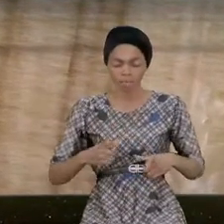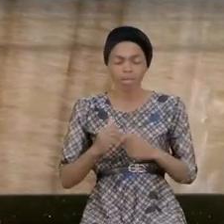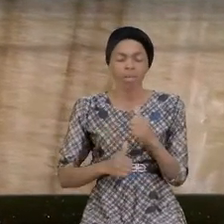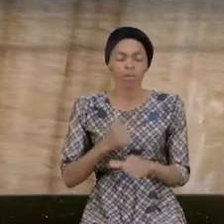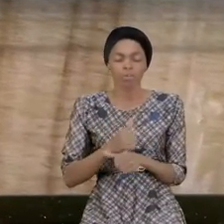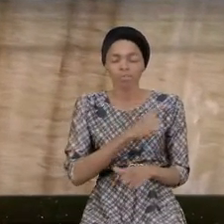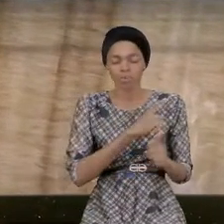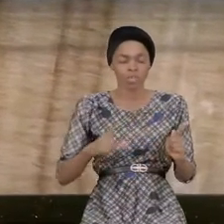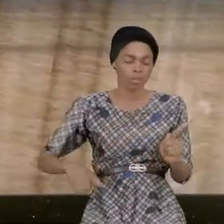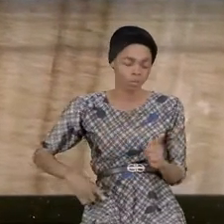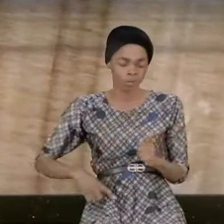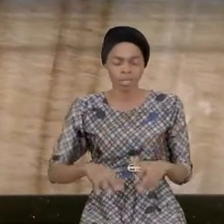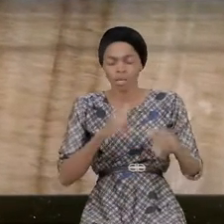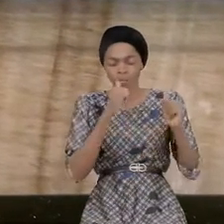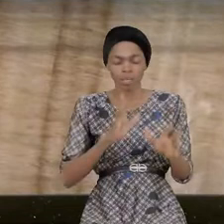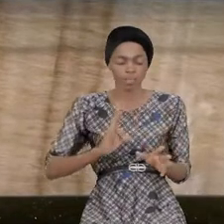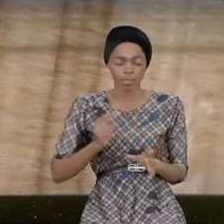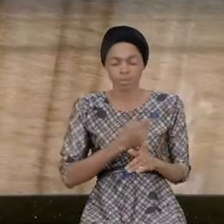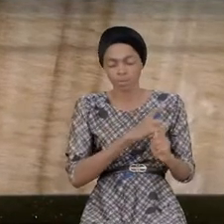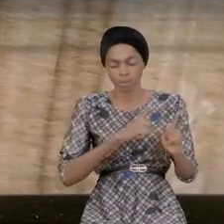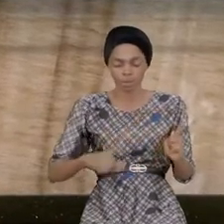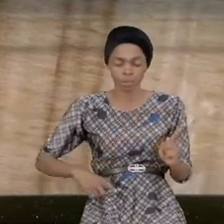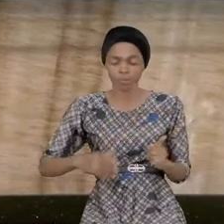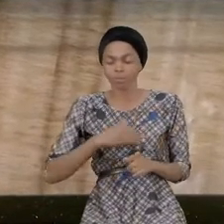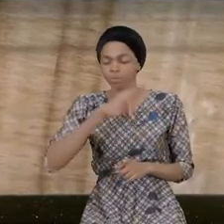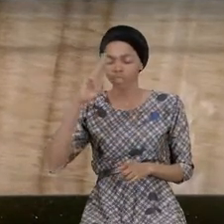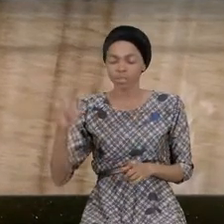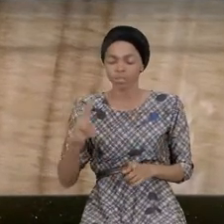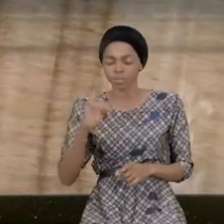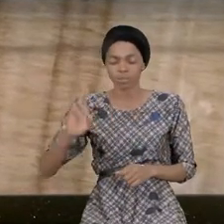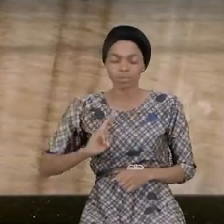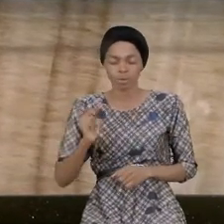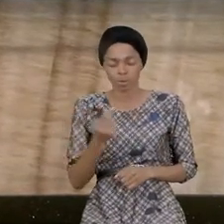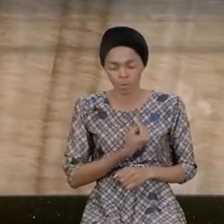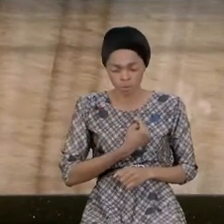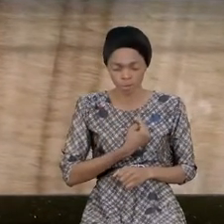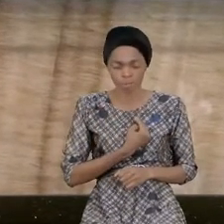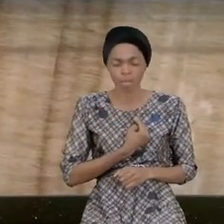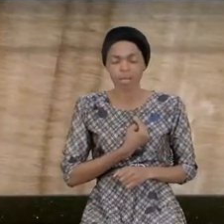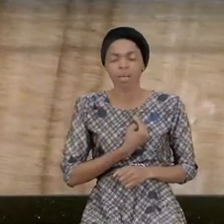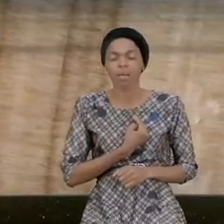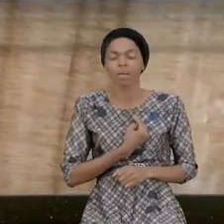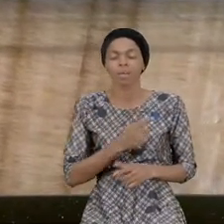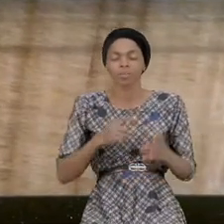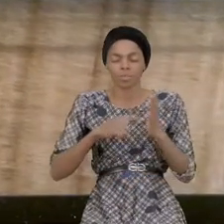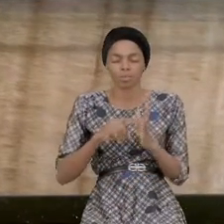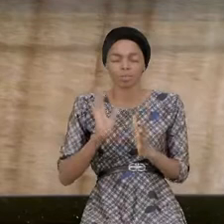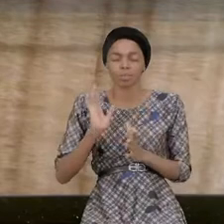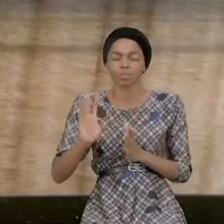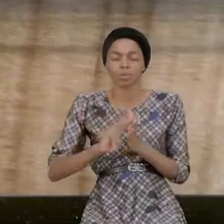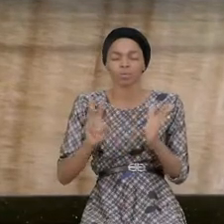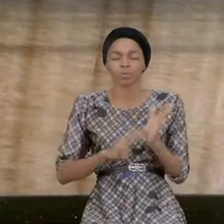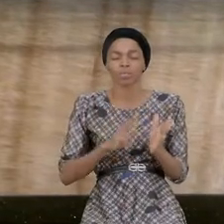it, Lord. Bless us, Lord, and use us to go and reveal your mind, your will,